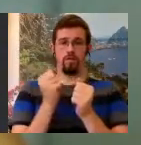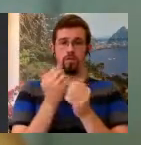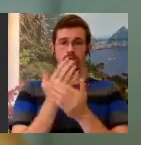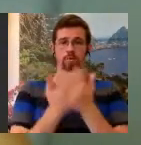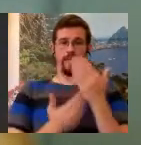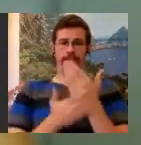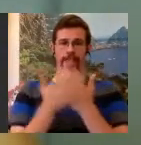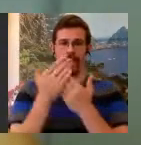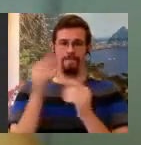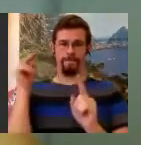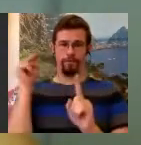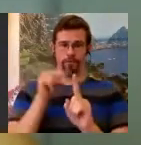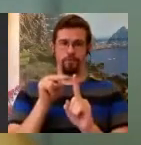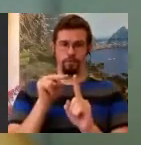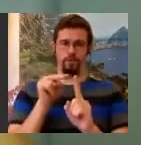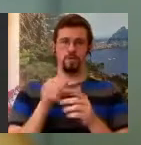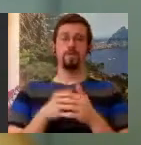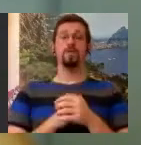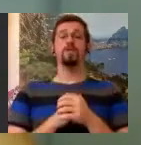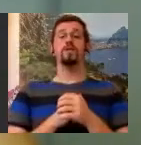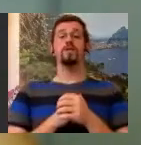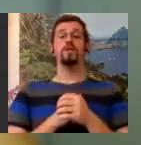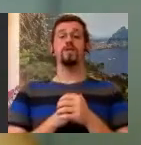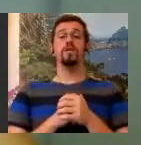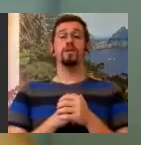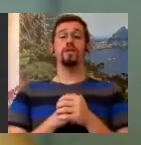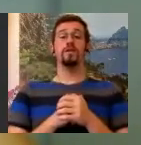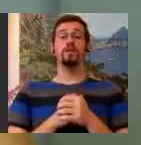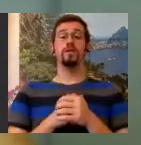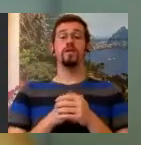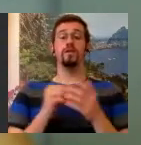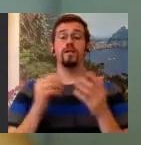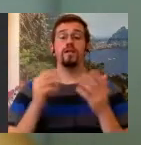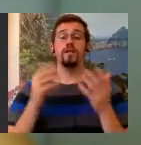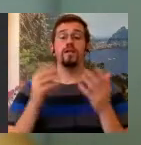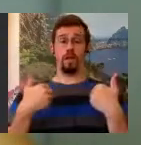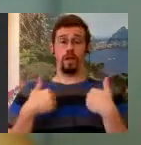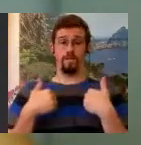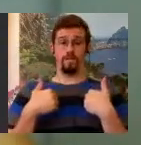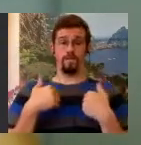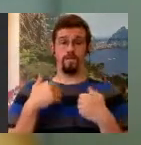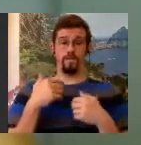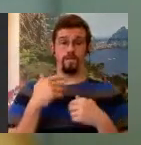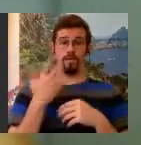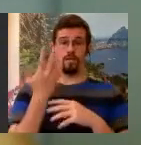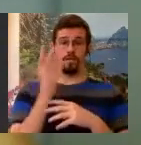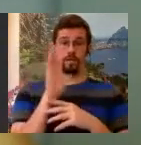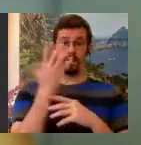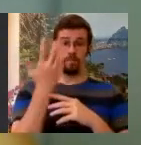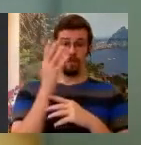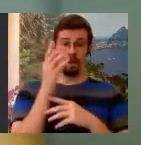glyphs. So you have configurations and